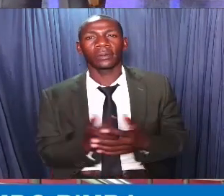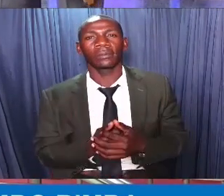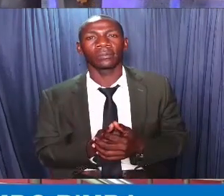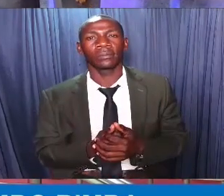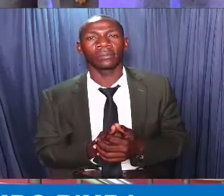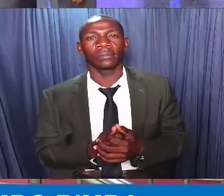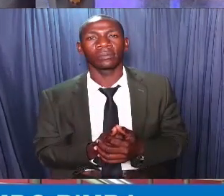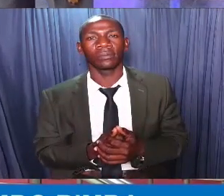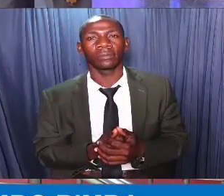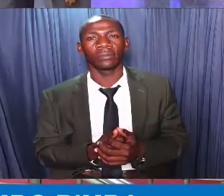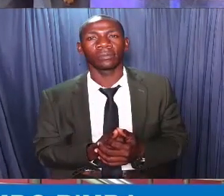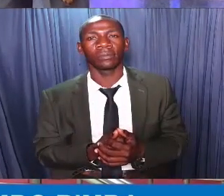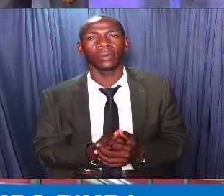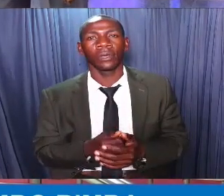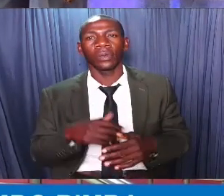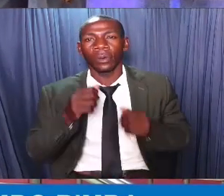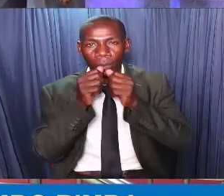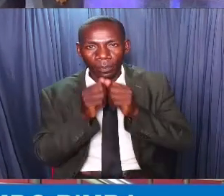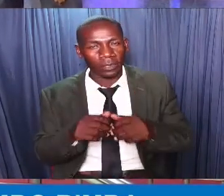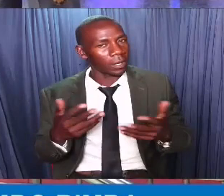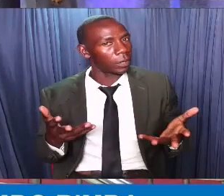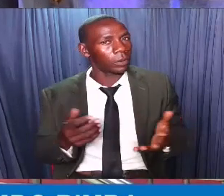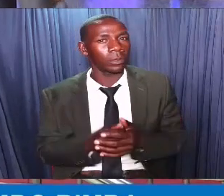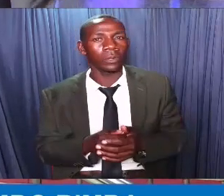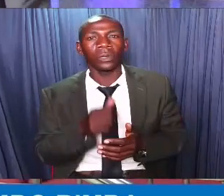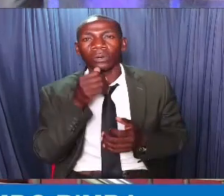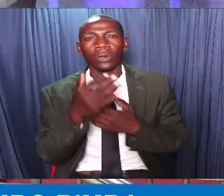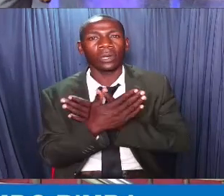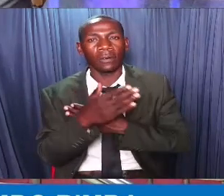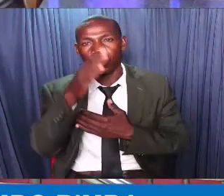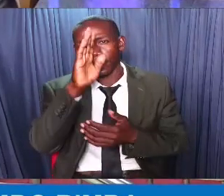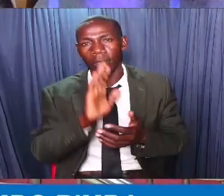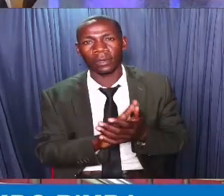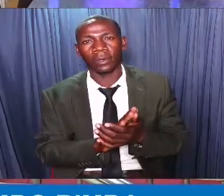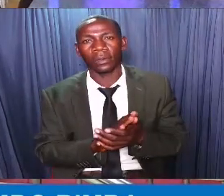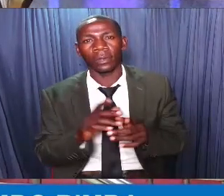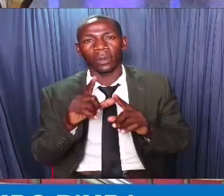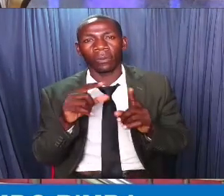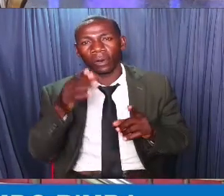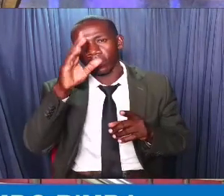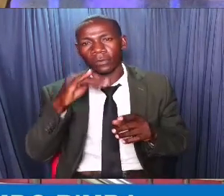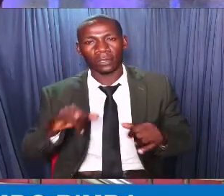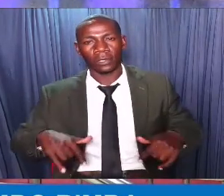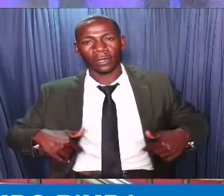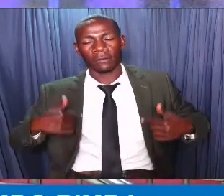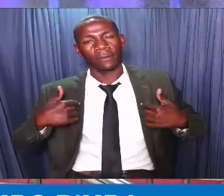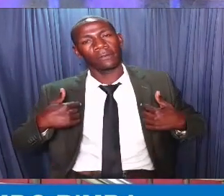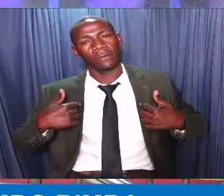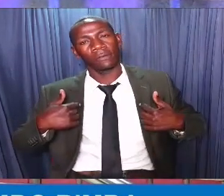Hallelujah. Atawabarikije? How will he bless you? Na hampendi Mungu. And you don't love God. Neno la Mungu ndilo uzima. The word of God is